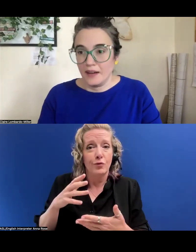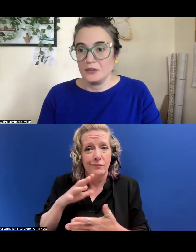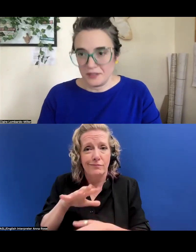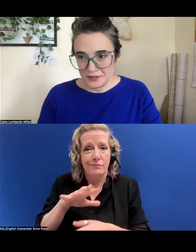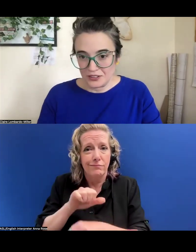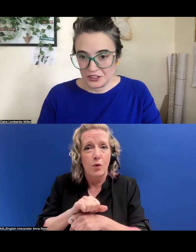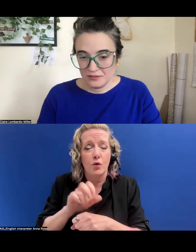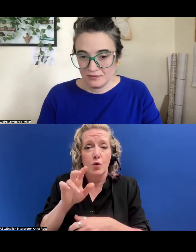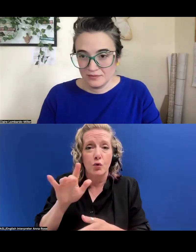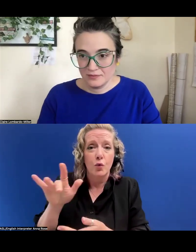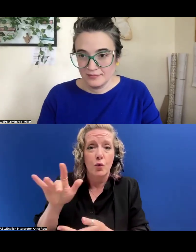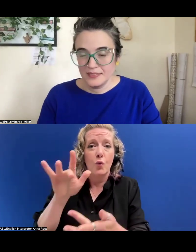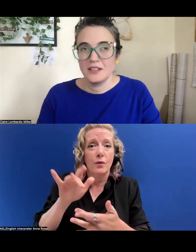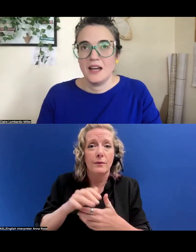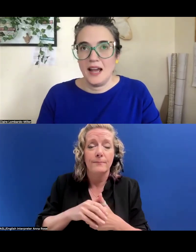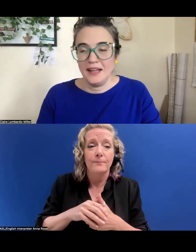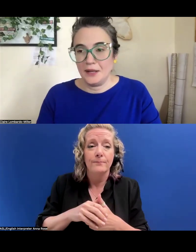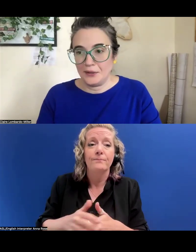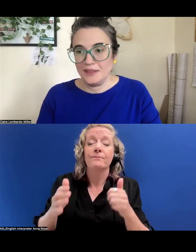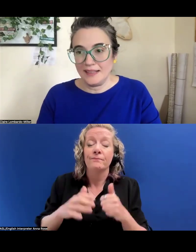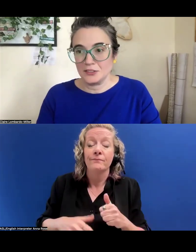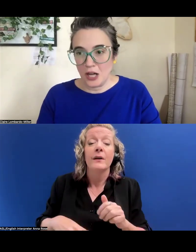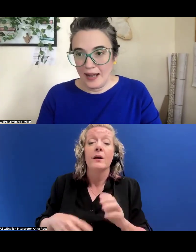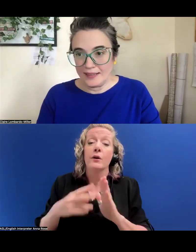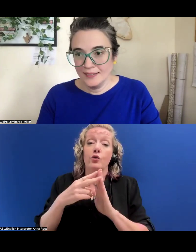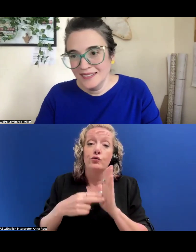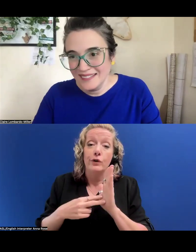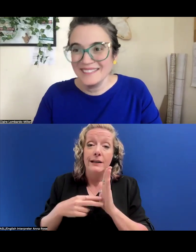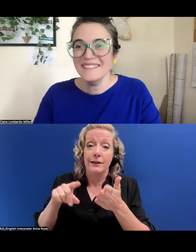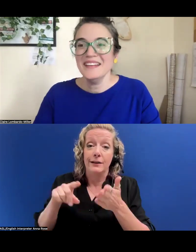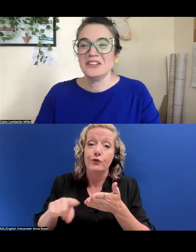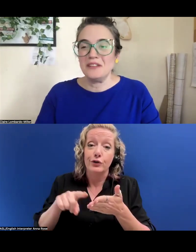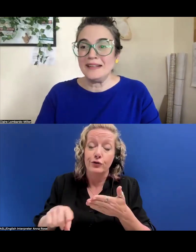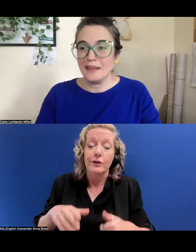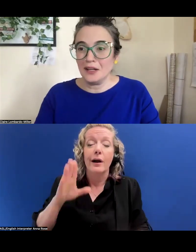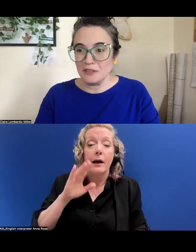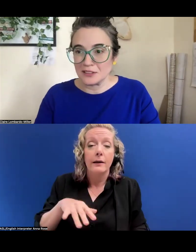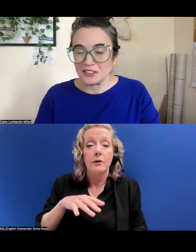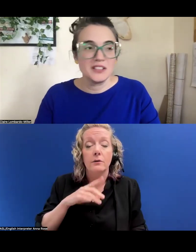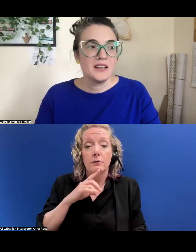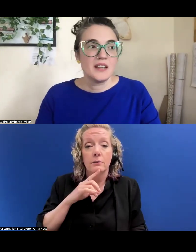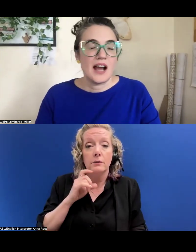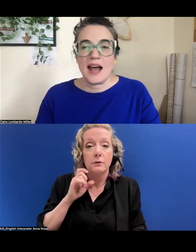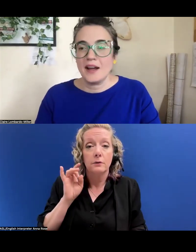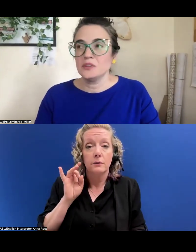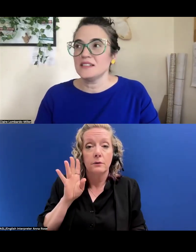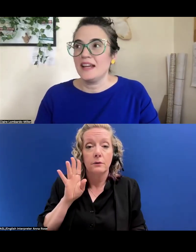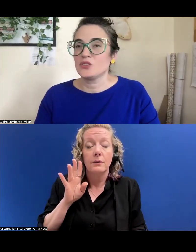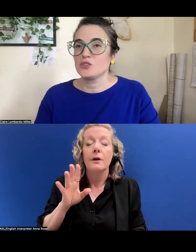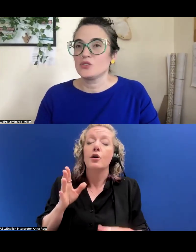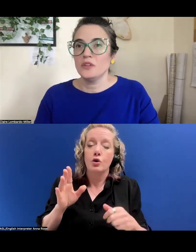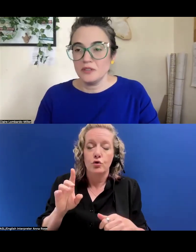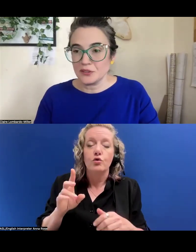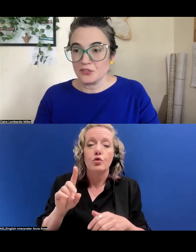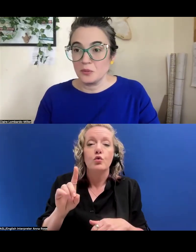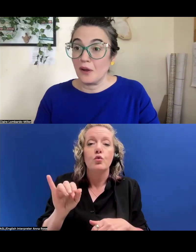Read the research. I know, it's dry. Read the research. I always say